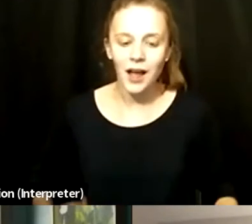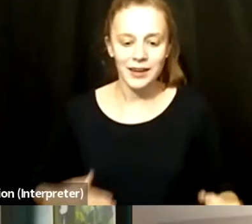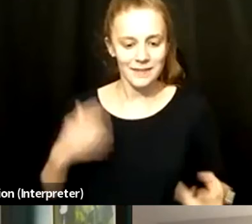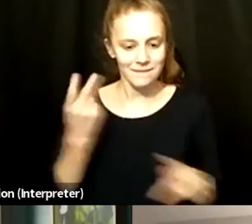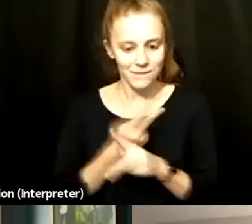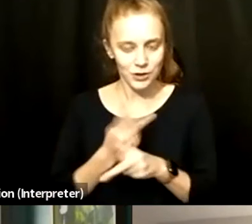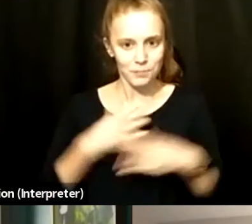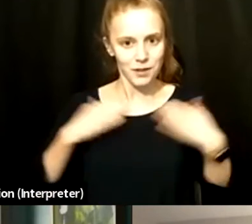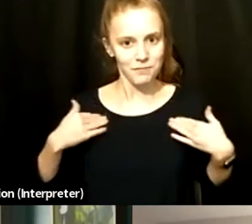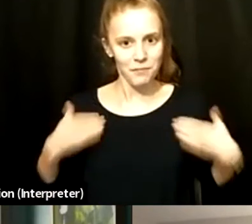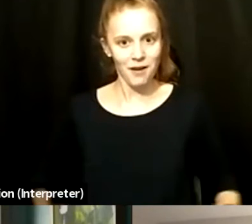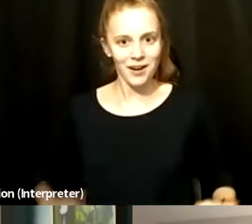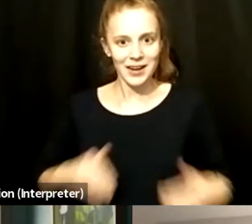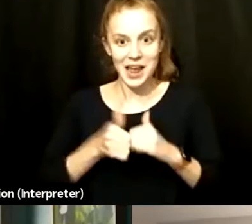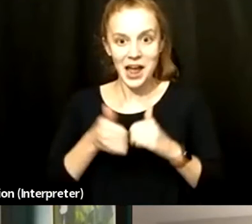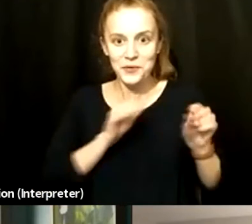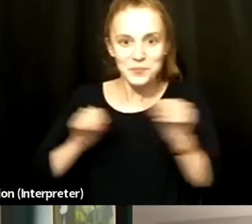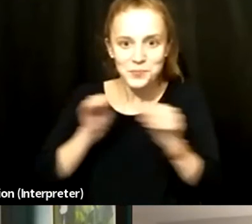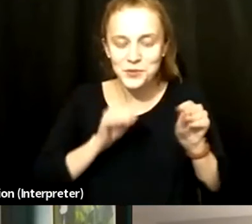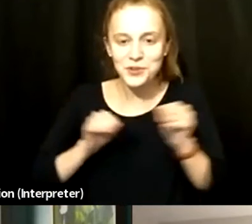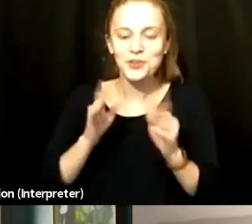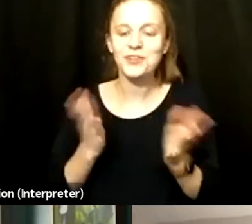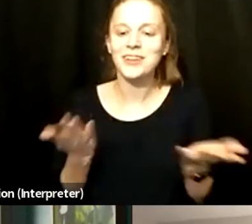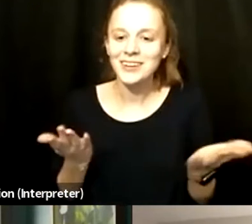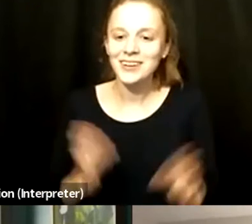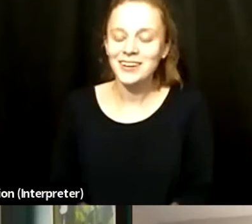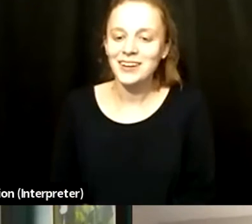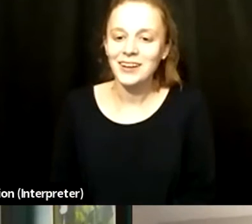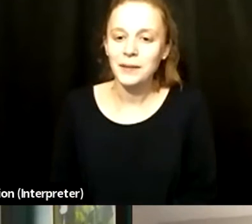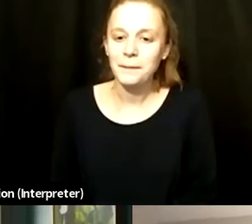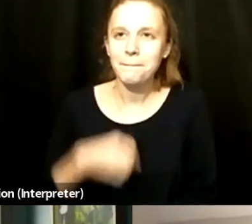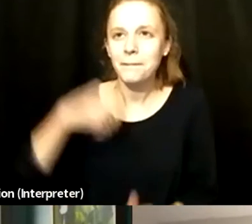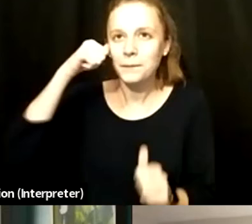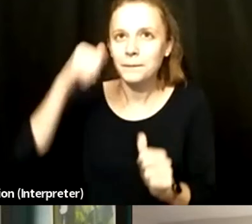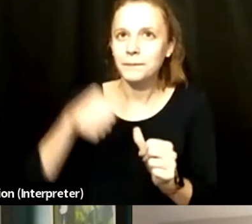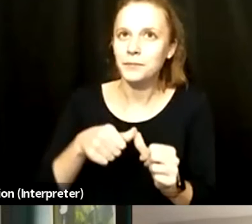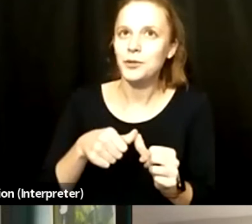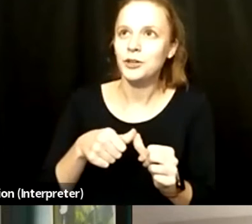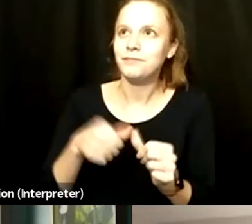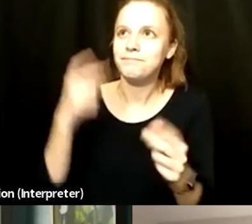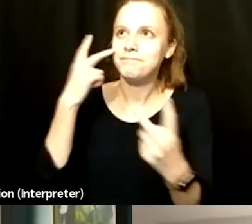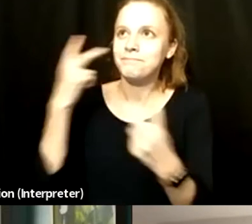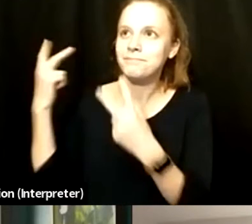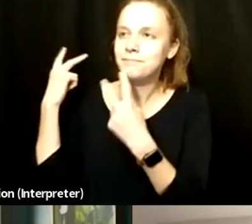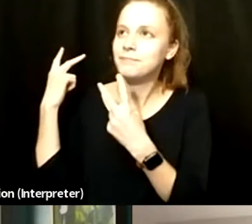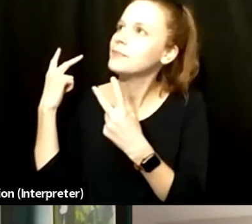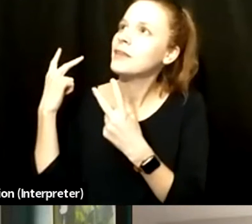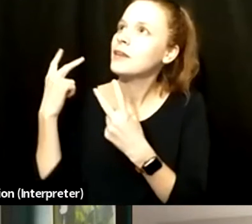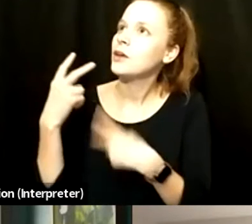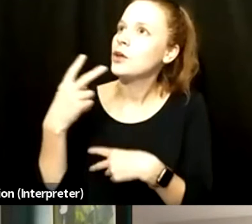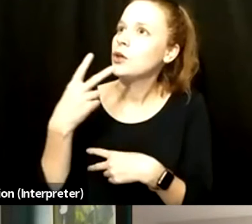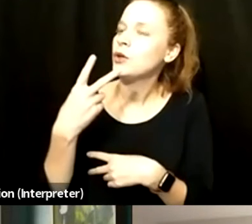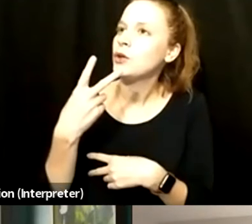And I but I remember there were like